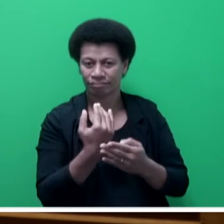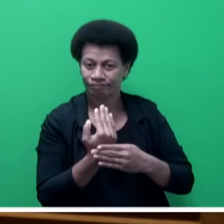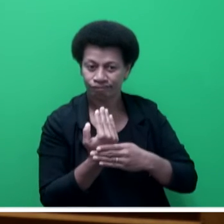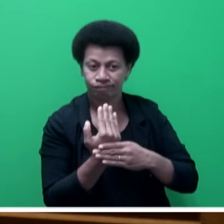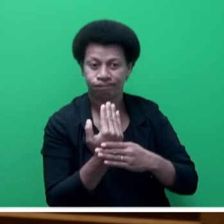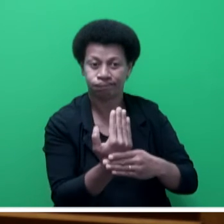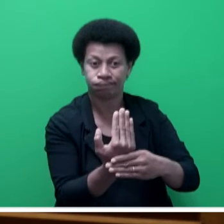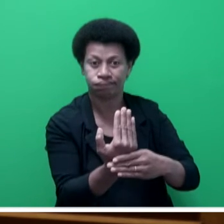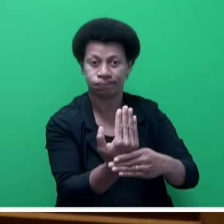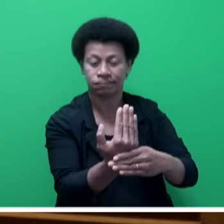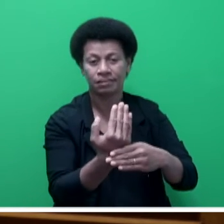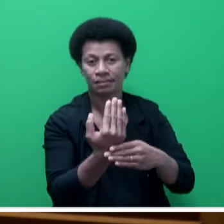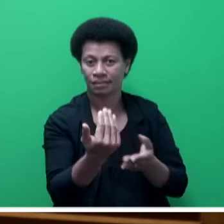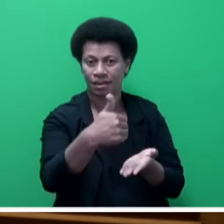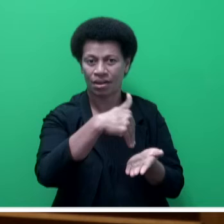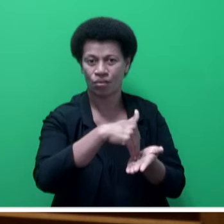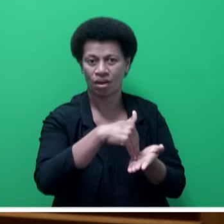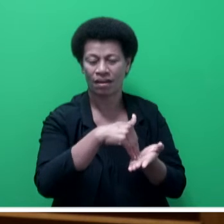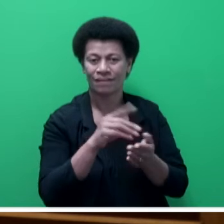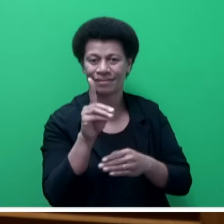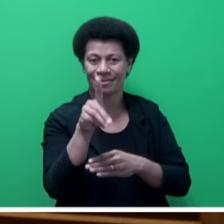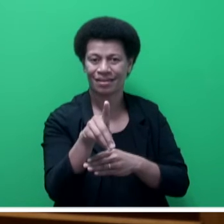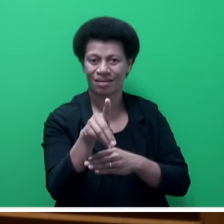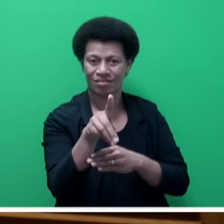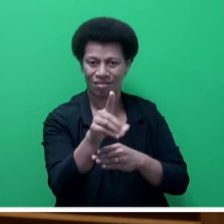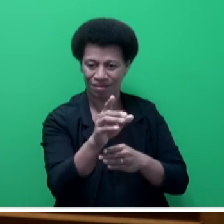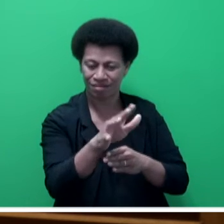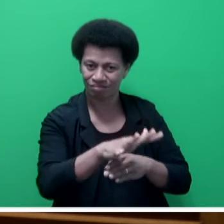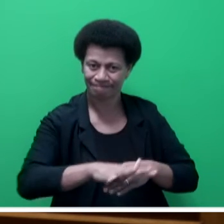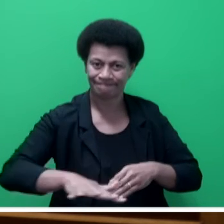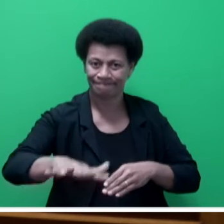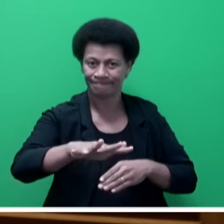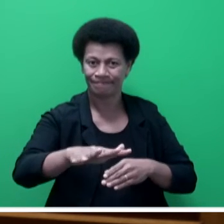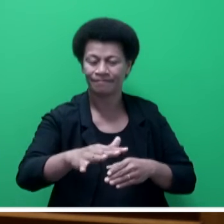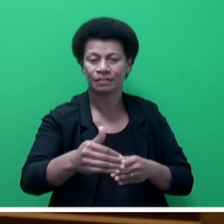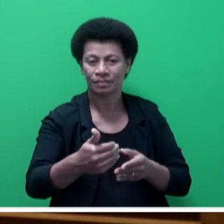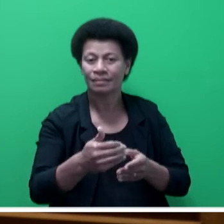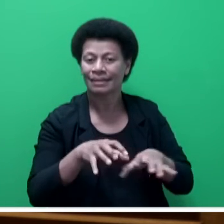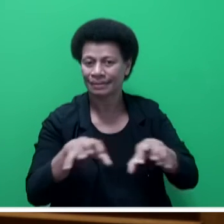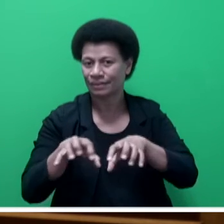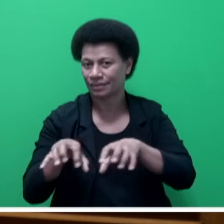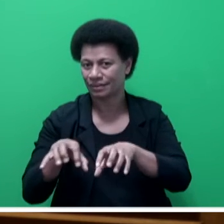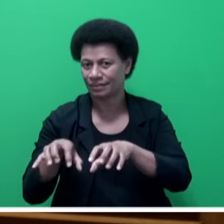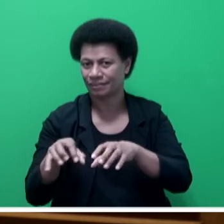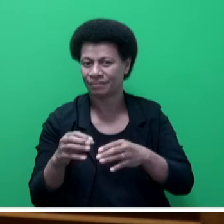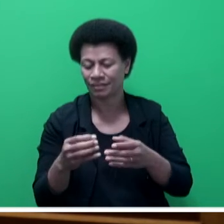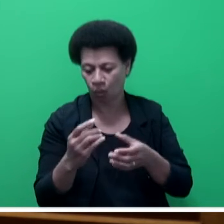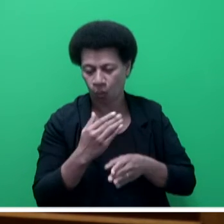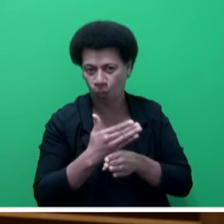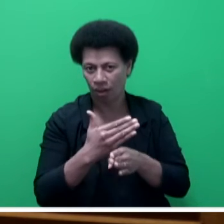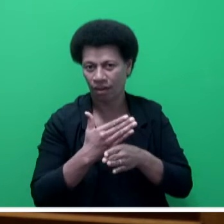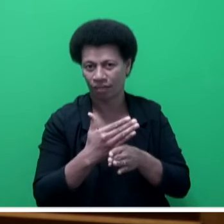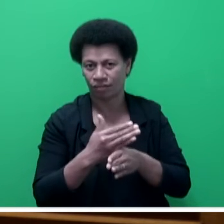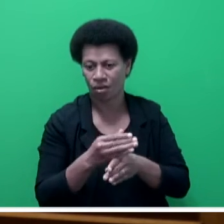actually arrive via Port Denra Marina to spread the associated economic activities. We're now working with relevant